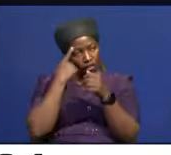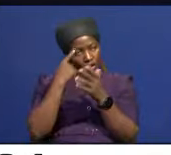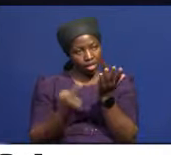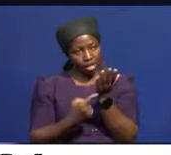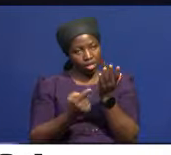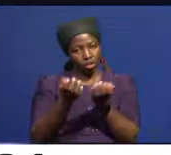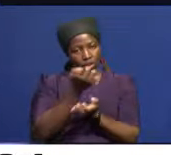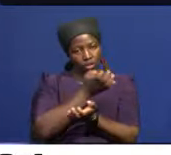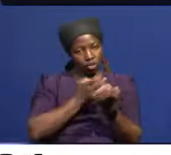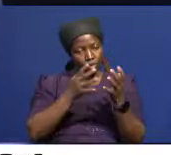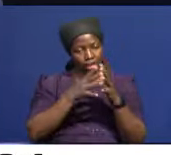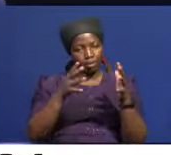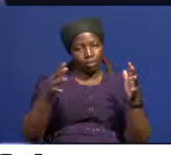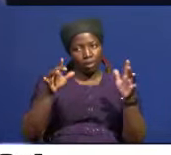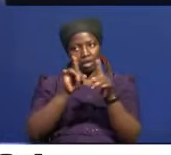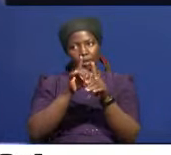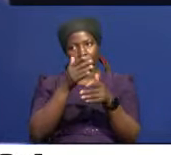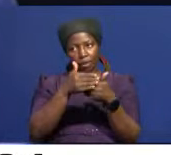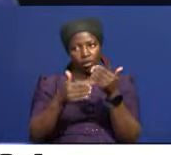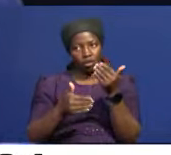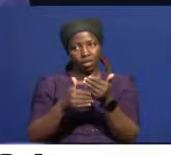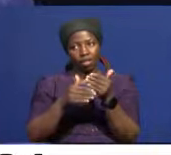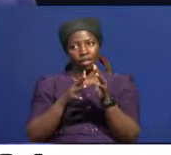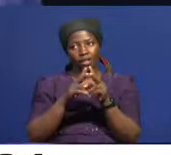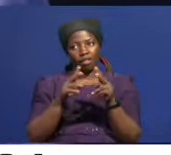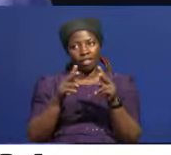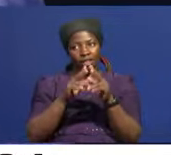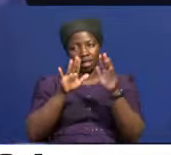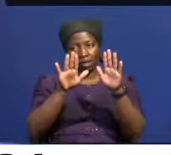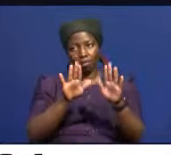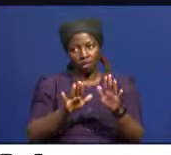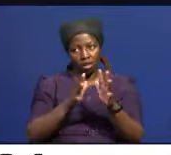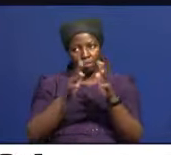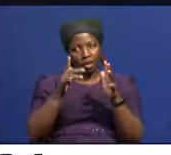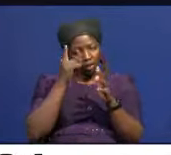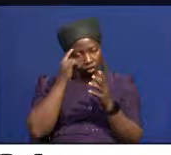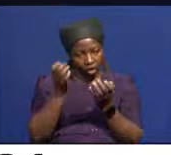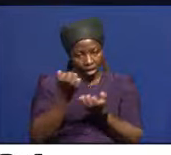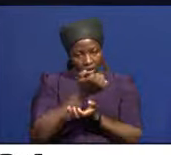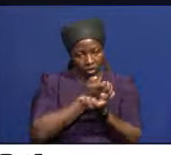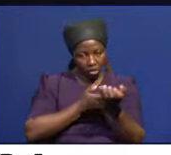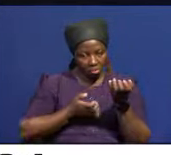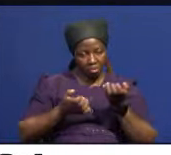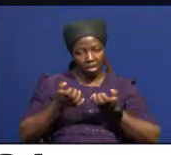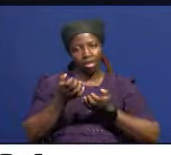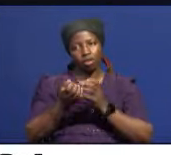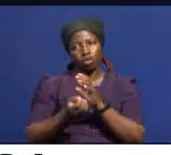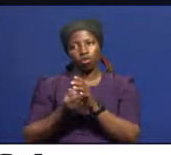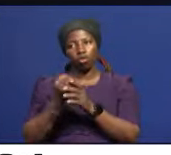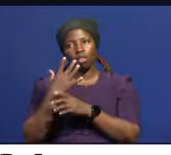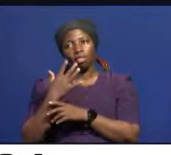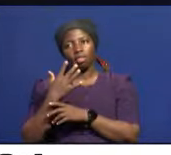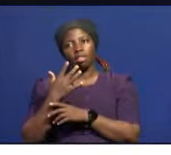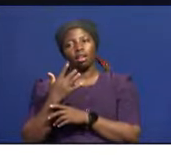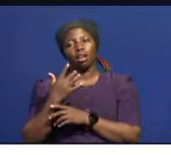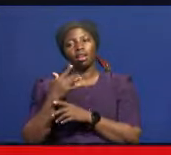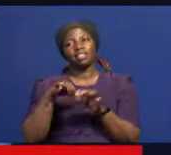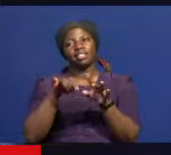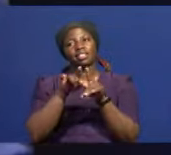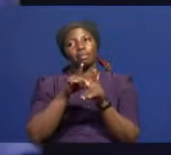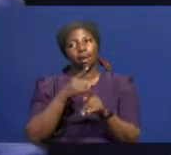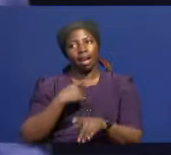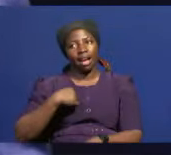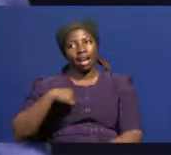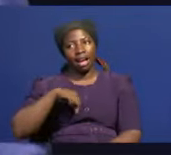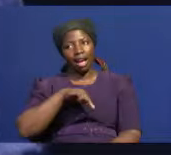expansion and built significant momentum for transformative economic growth. Consequently, we are poised